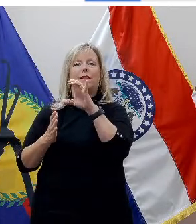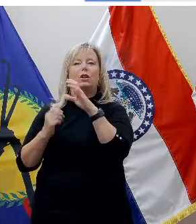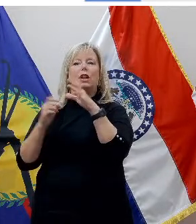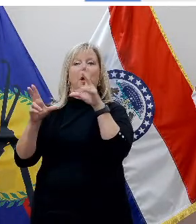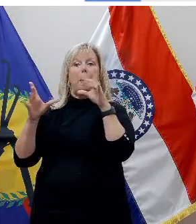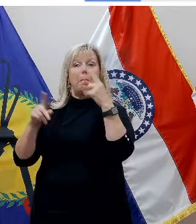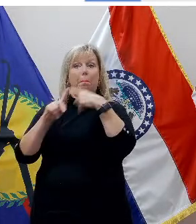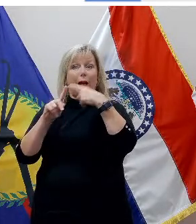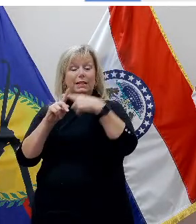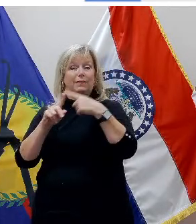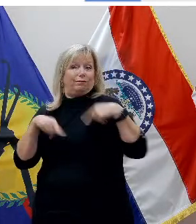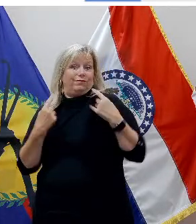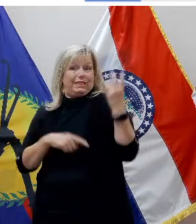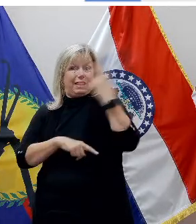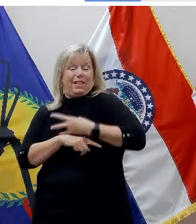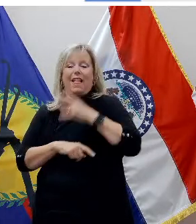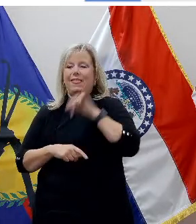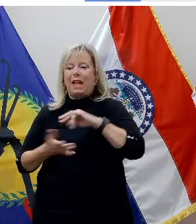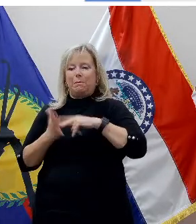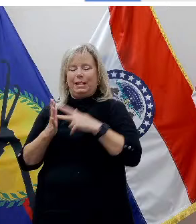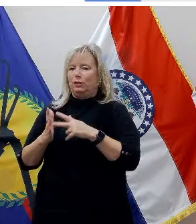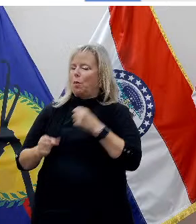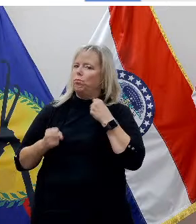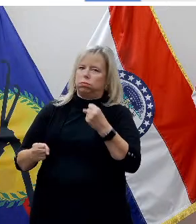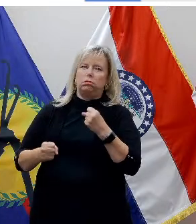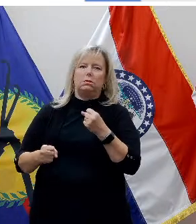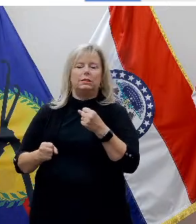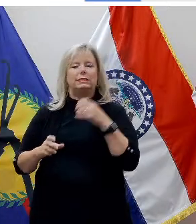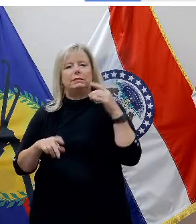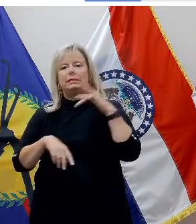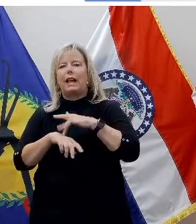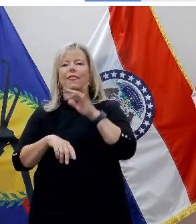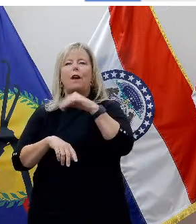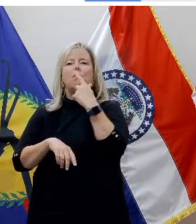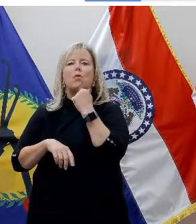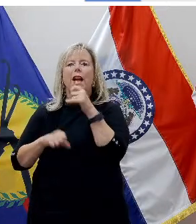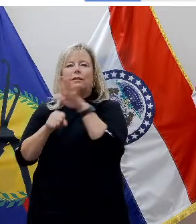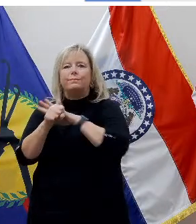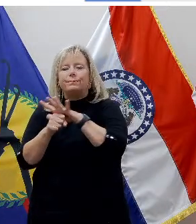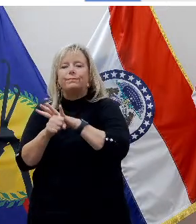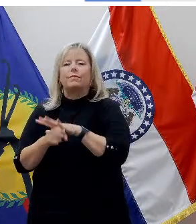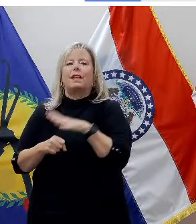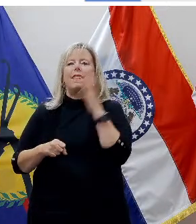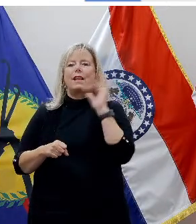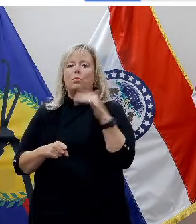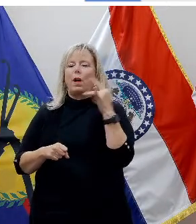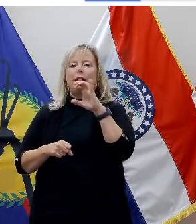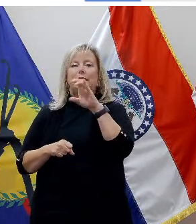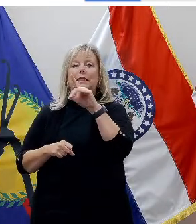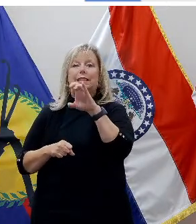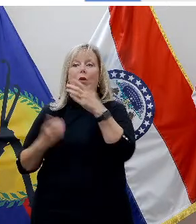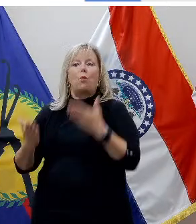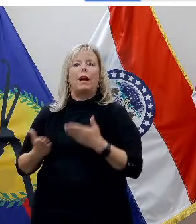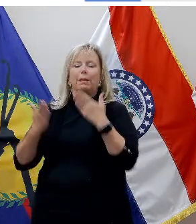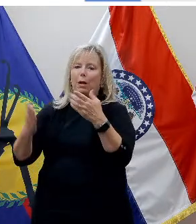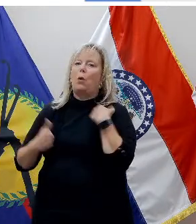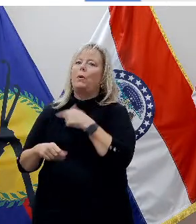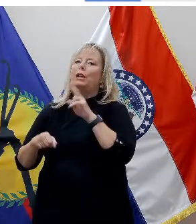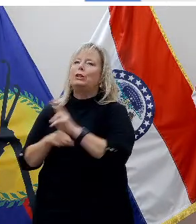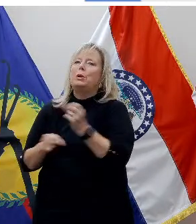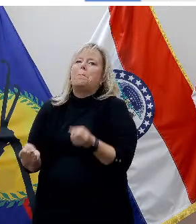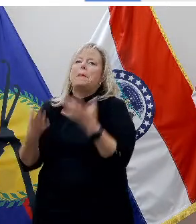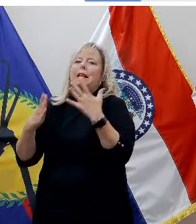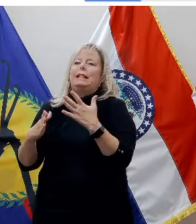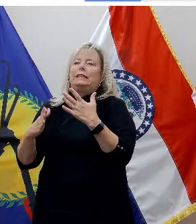days. That puts us very firmly in that red territory, which is why the CDC has recommended that we use as many mitigation practices